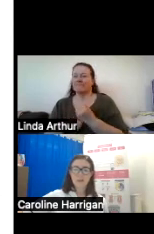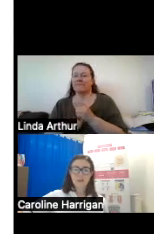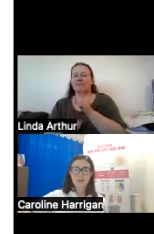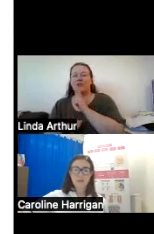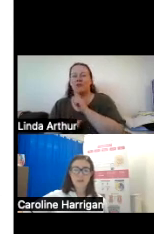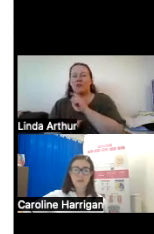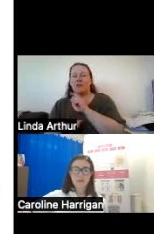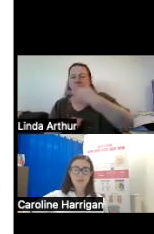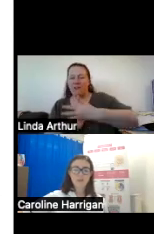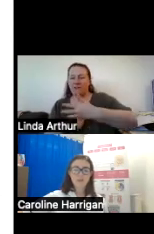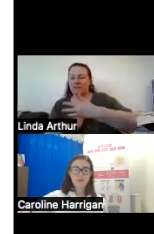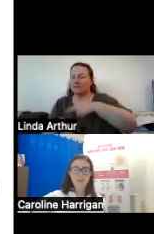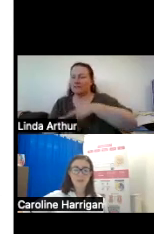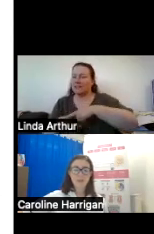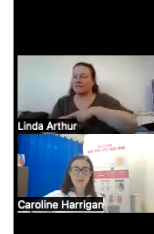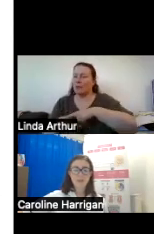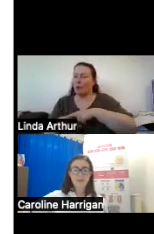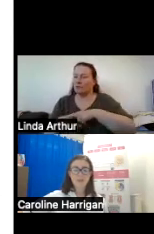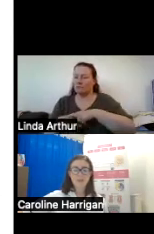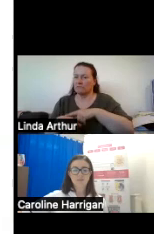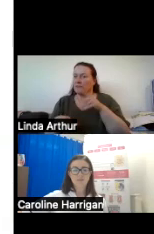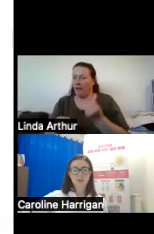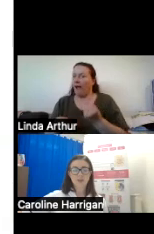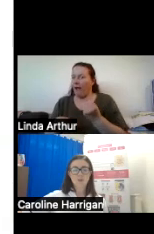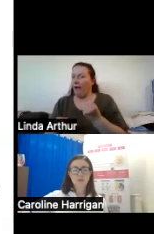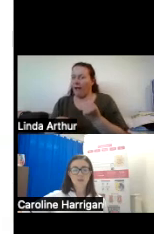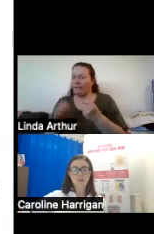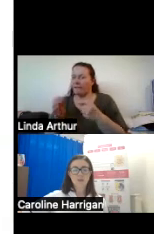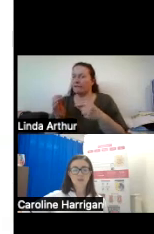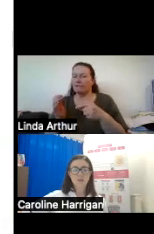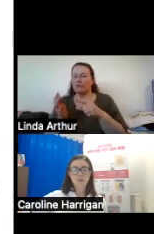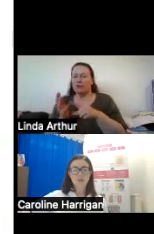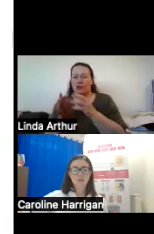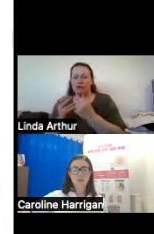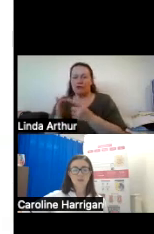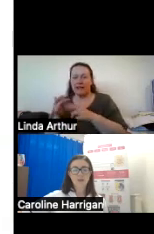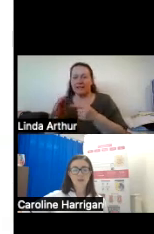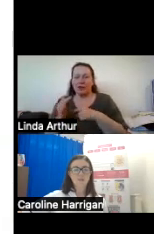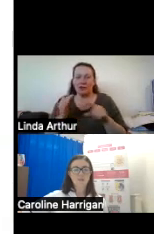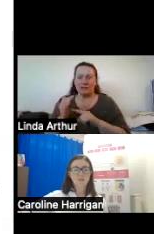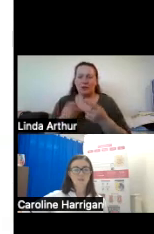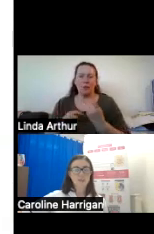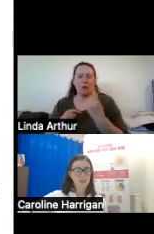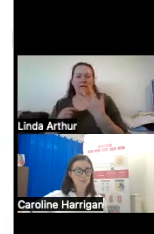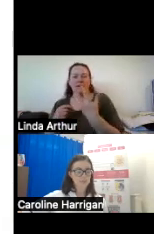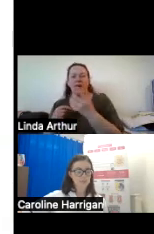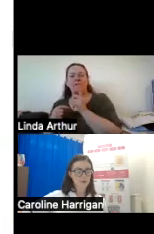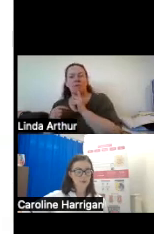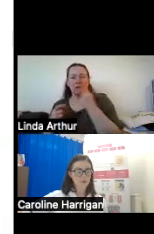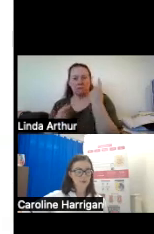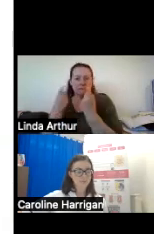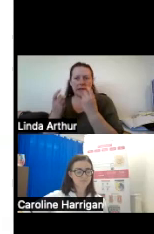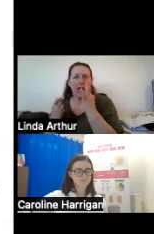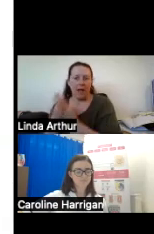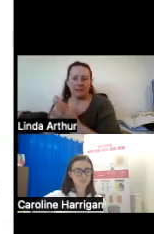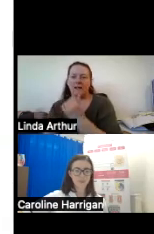500 times more likely to develop urinary incontinence, and only 1 in 5 women affected will seek help for